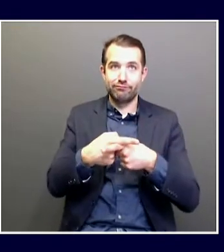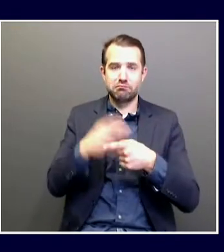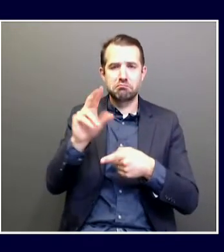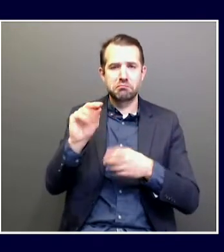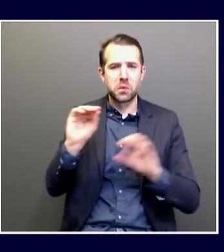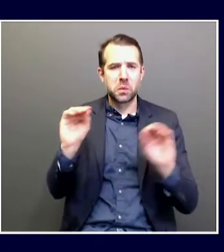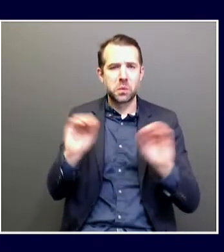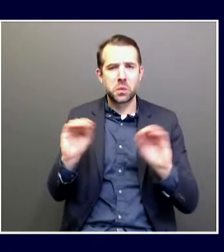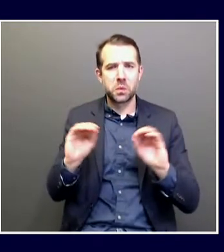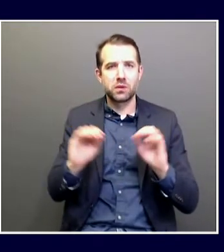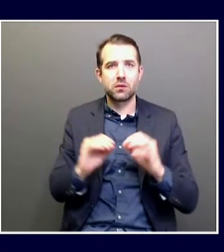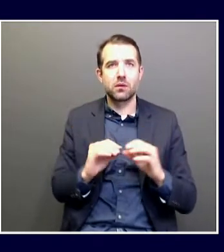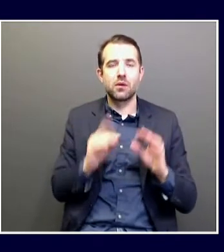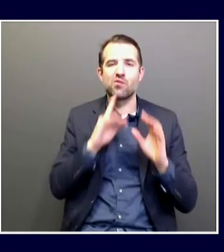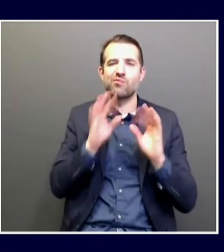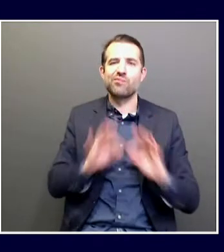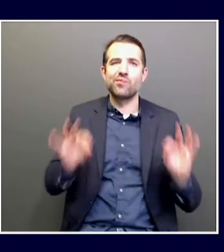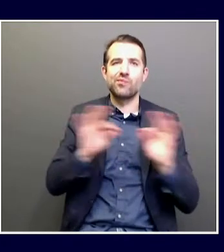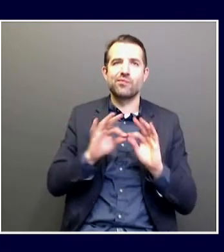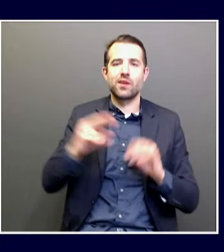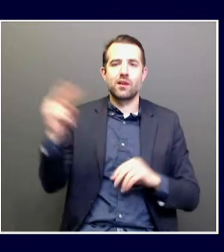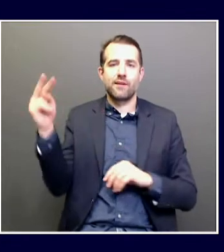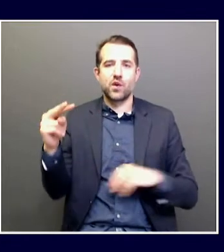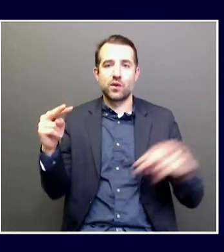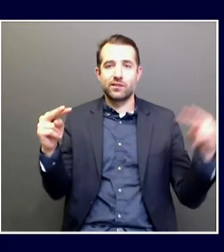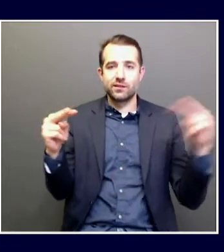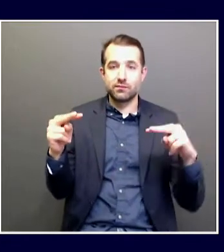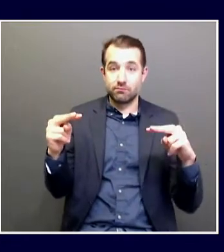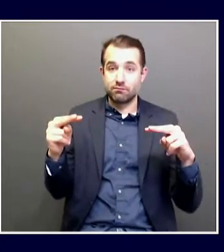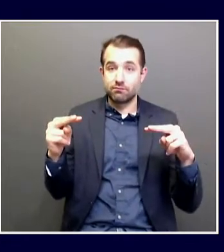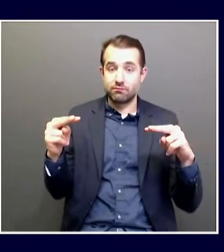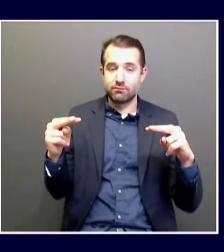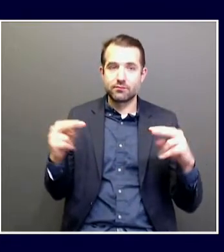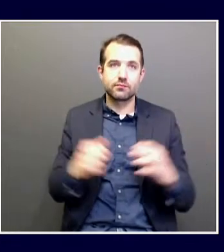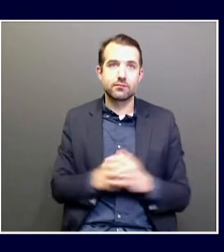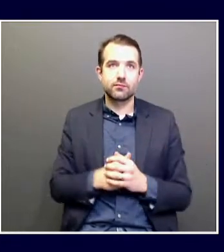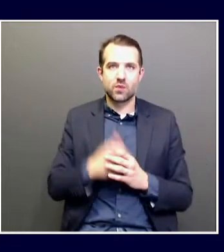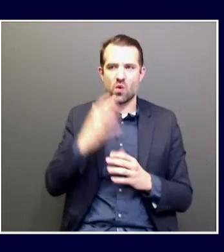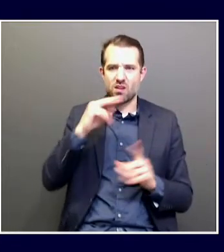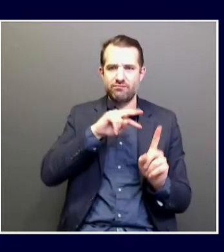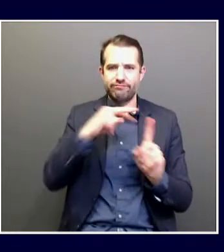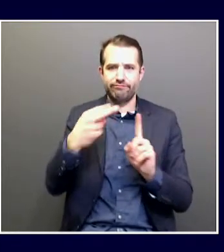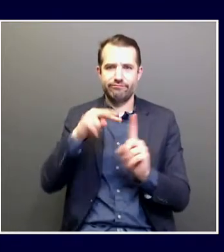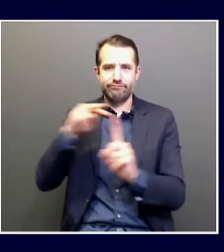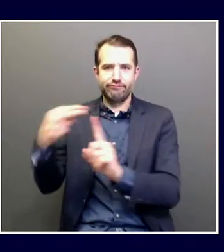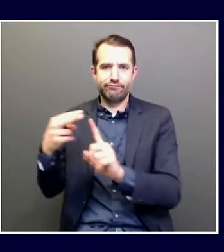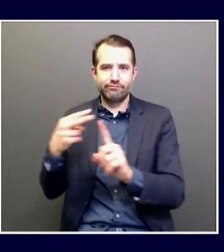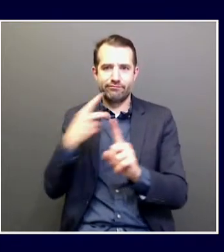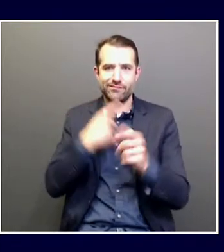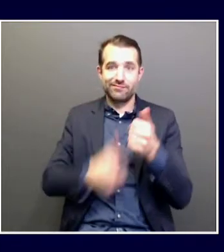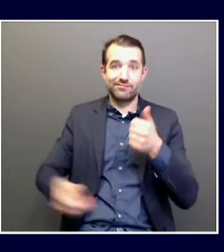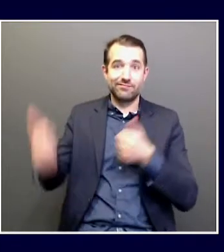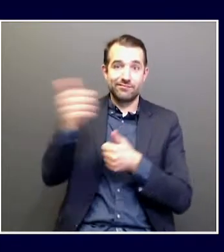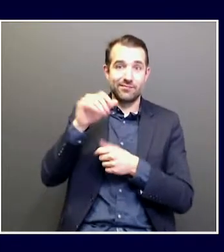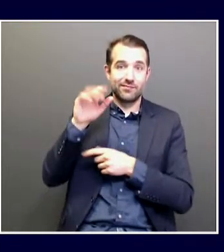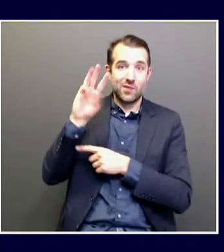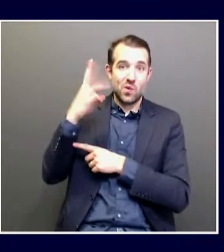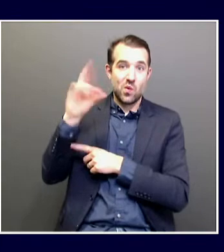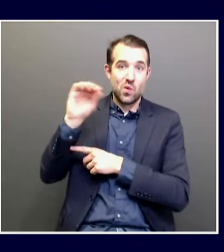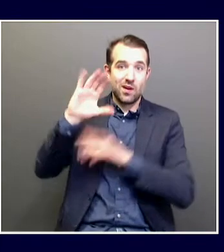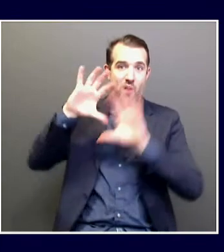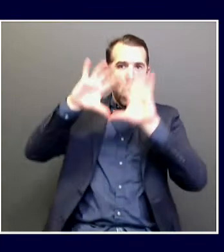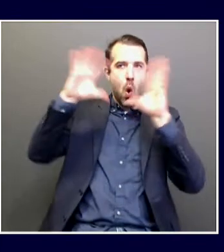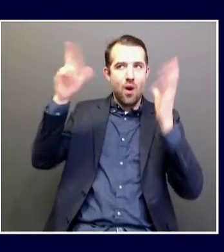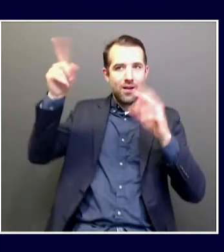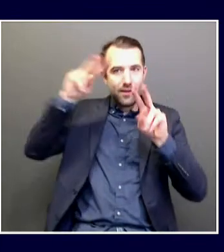don't know that there is this stark choice between following the Director General versus the US CDC versus